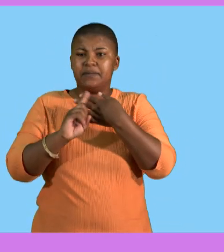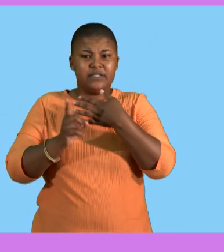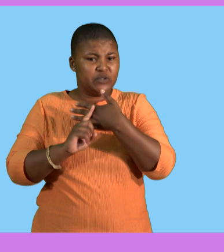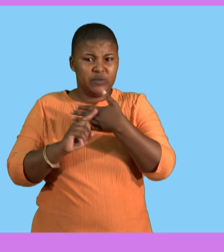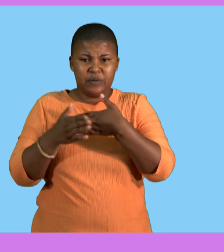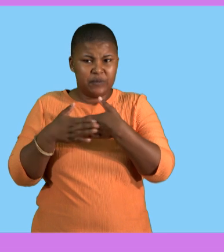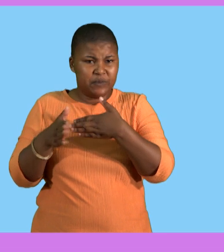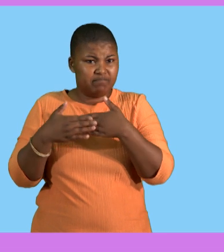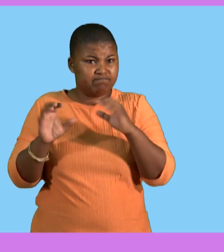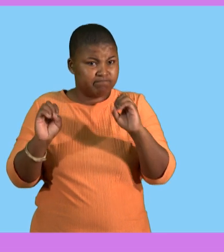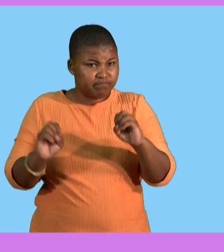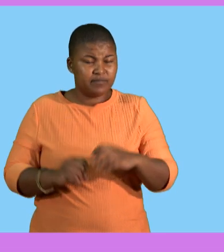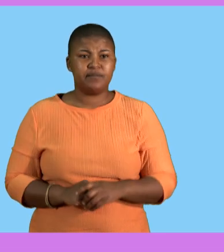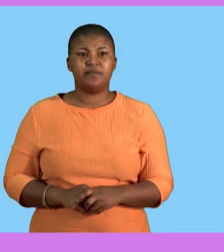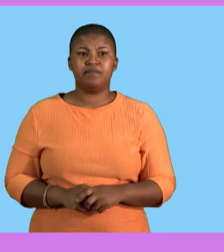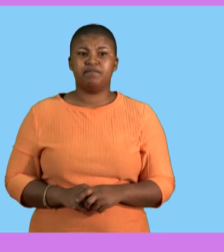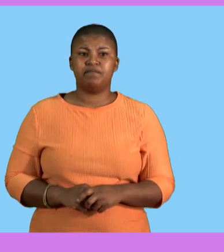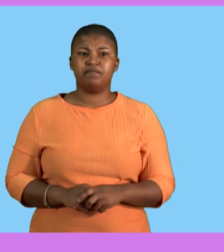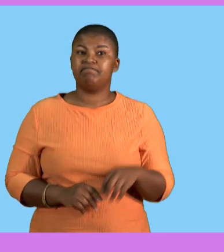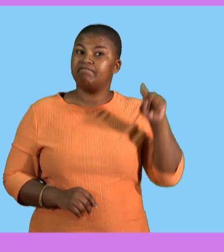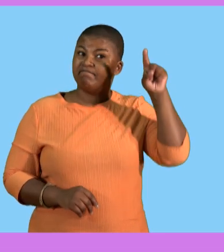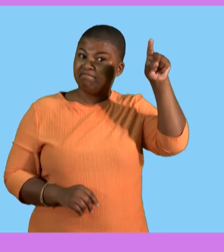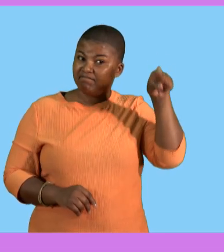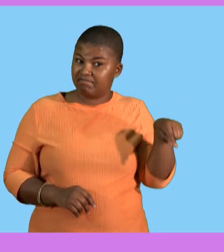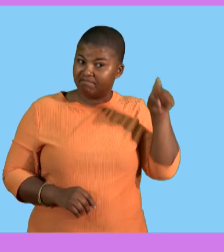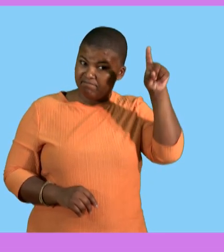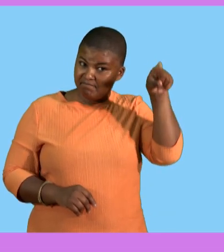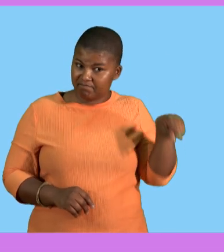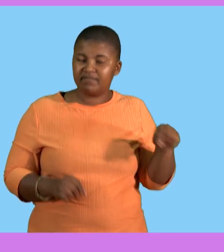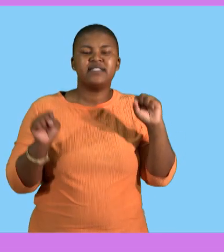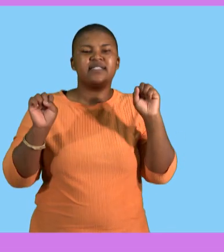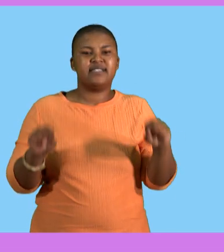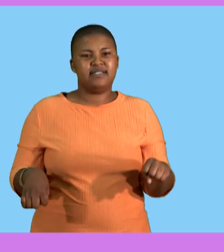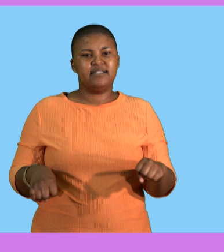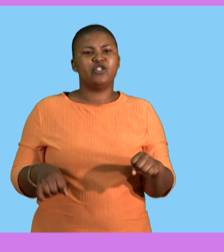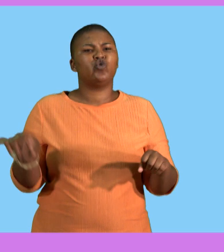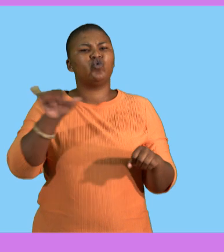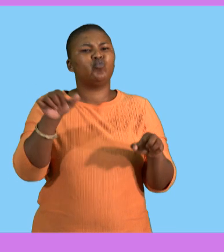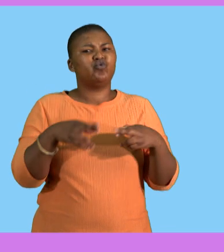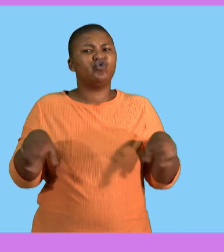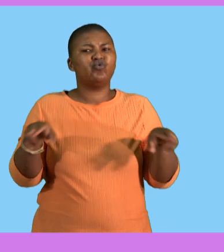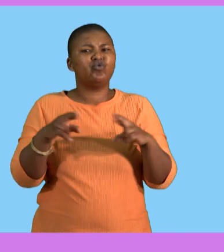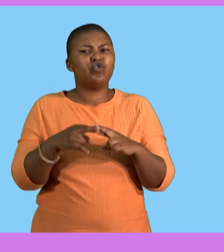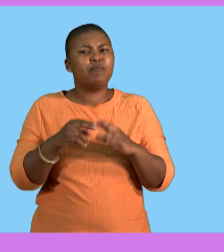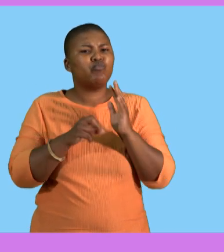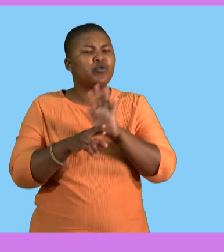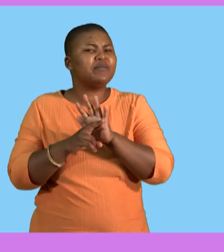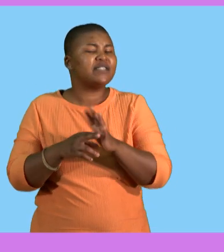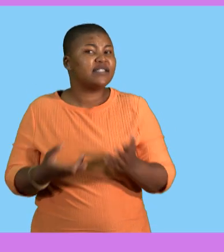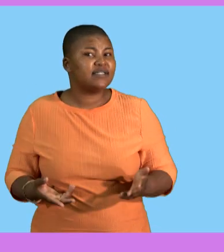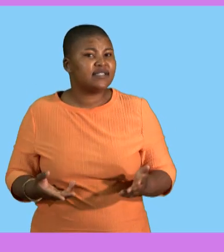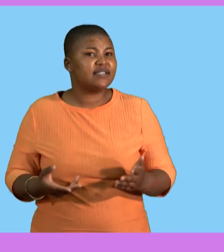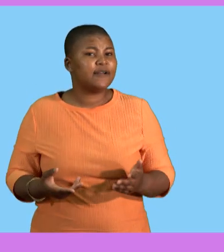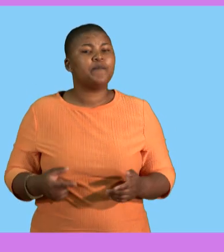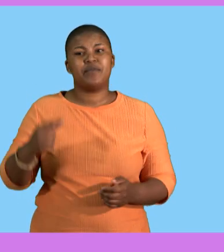the opposite end, that's the 2 windows. So which rooms on the plan will be represented?